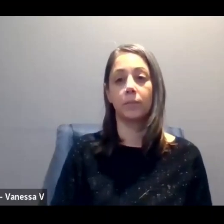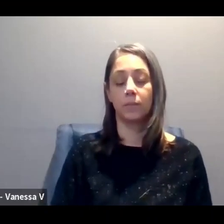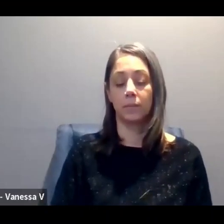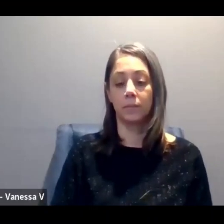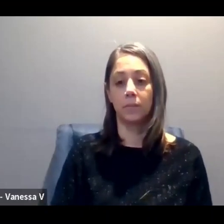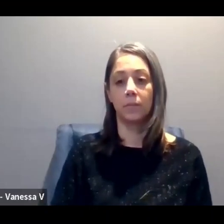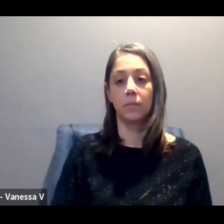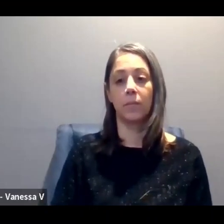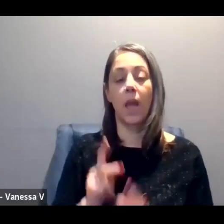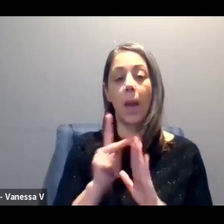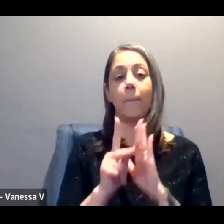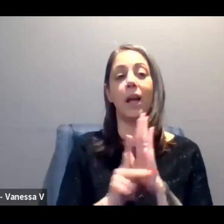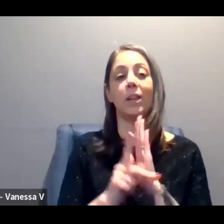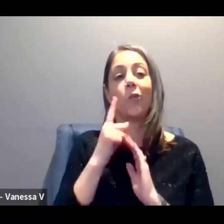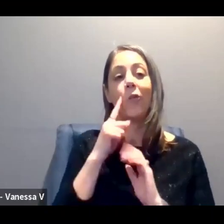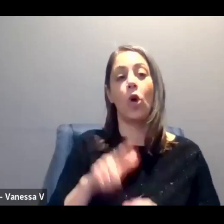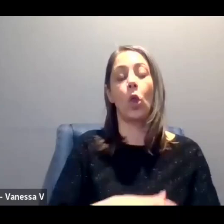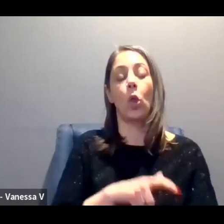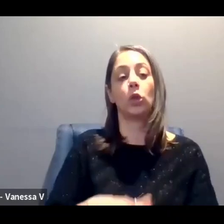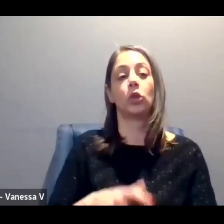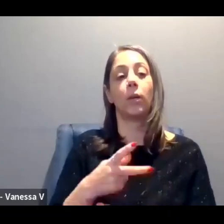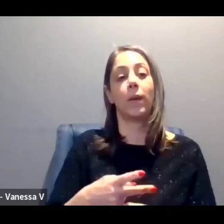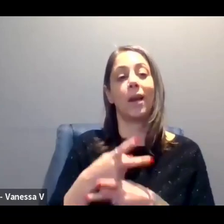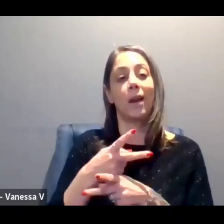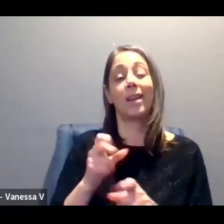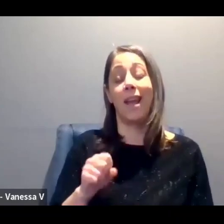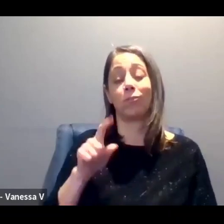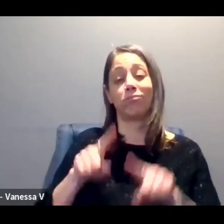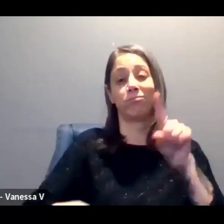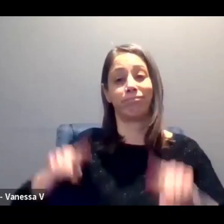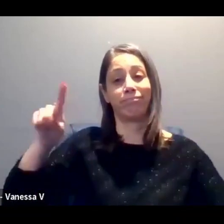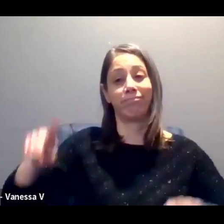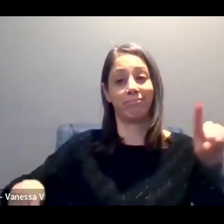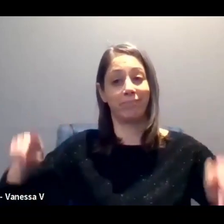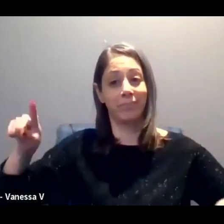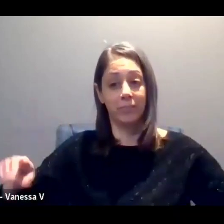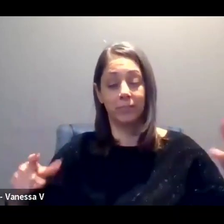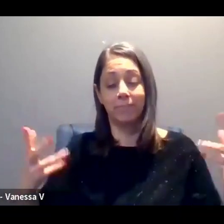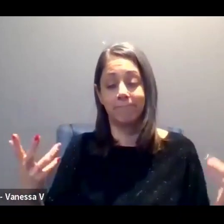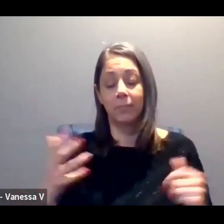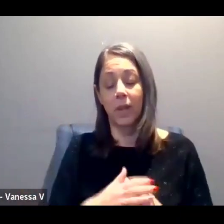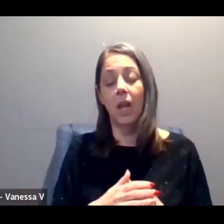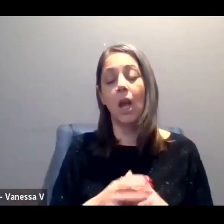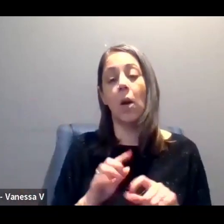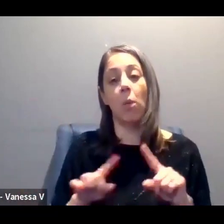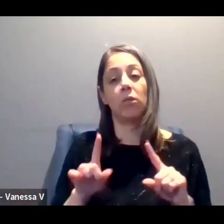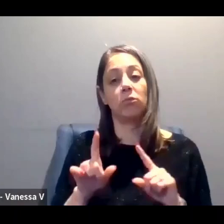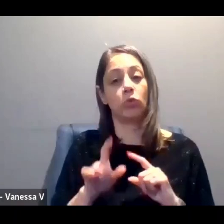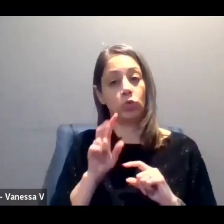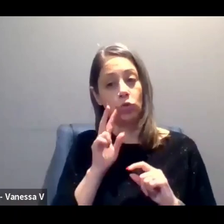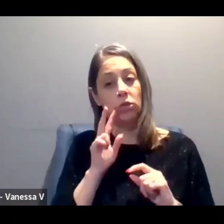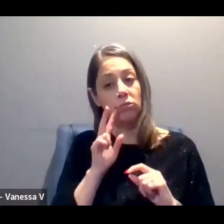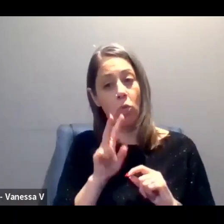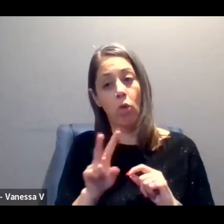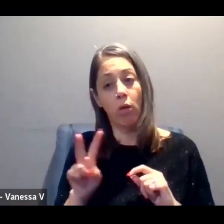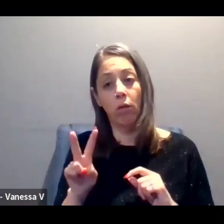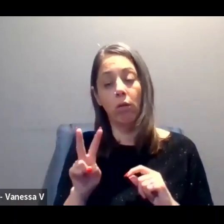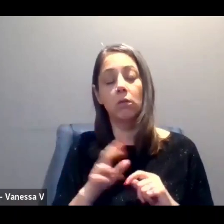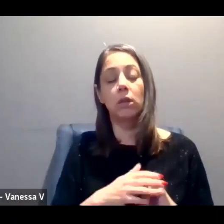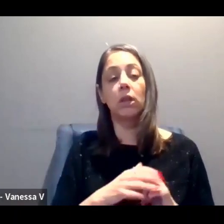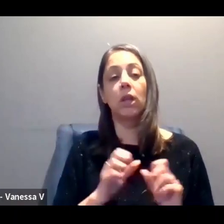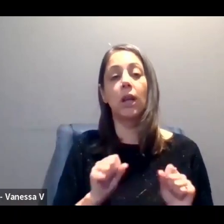and then the policies for long-term care can vary greatly, but again, it's something that we should look at. It can